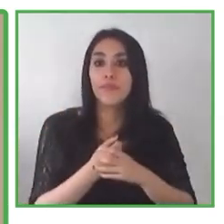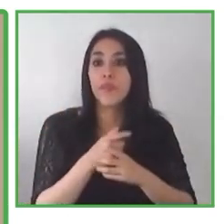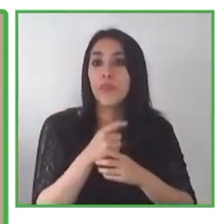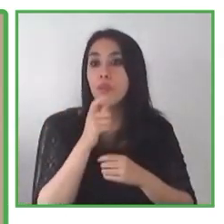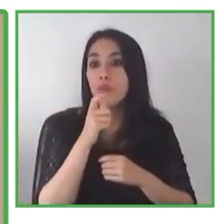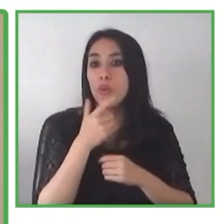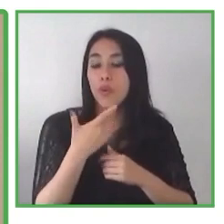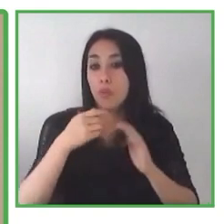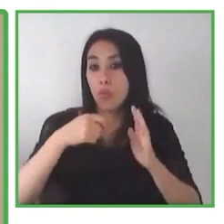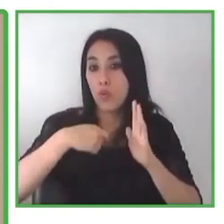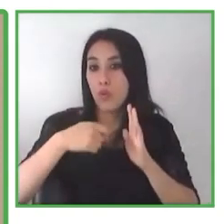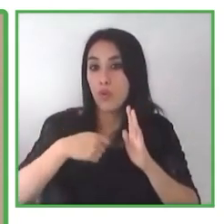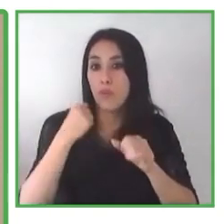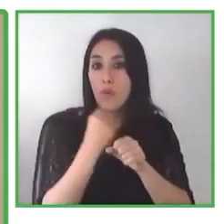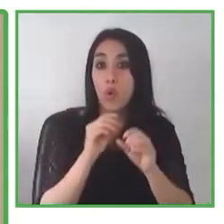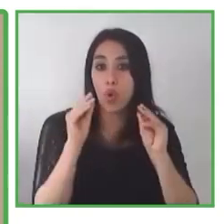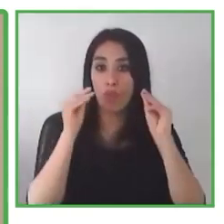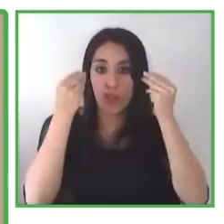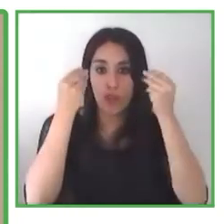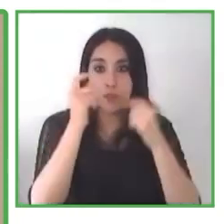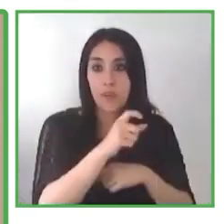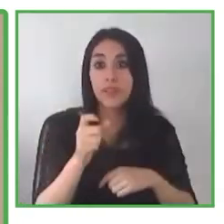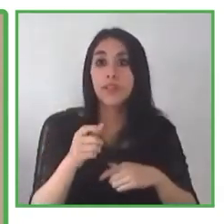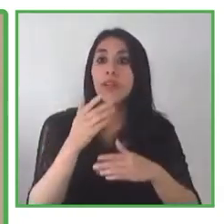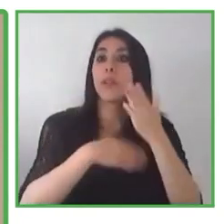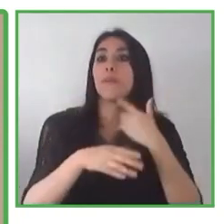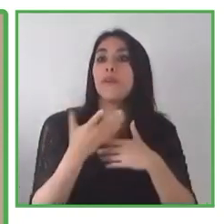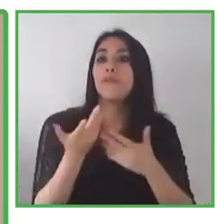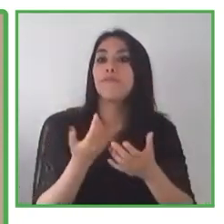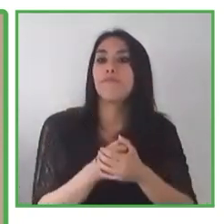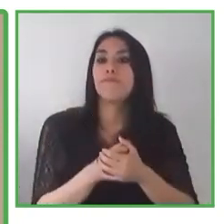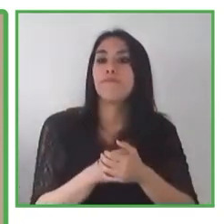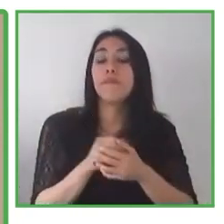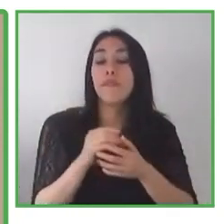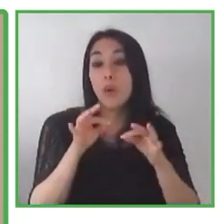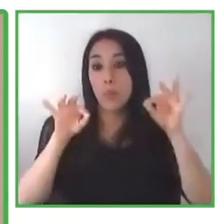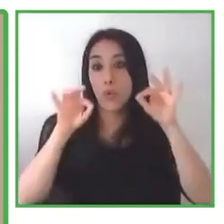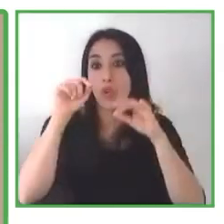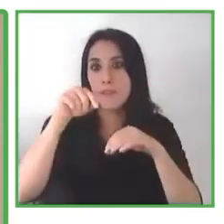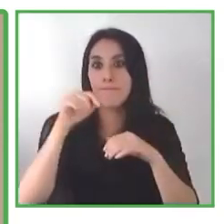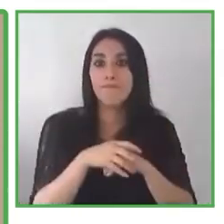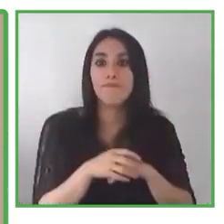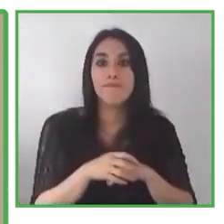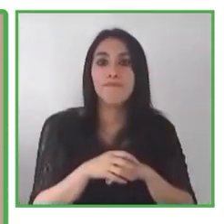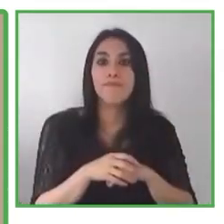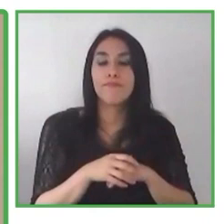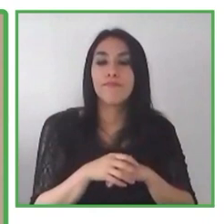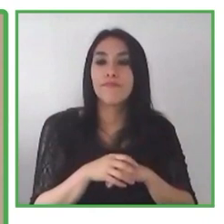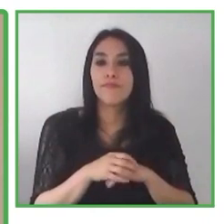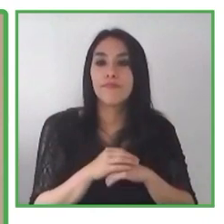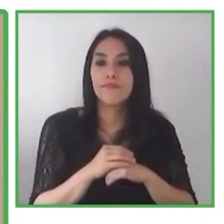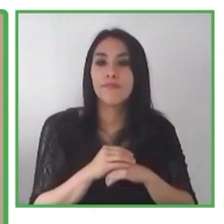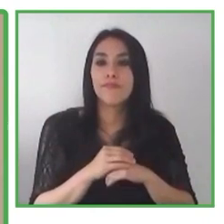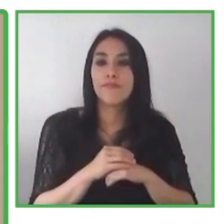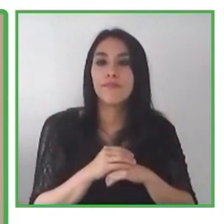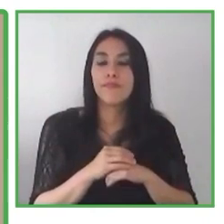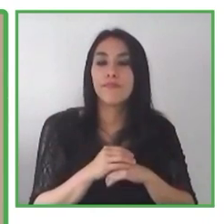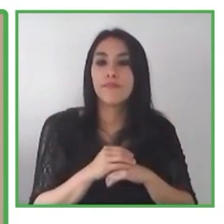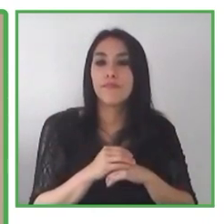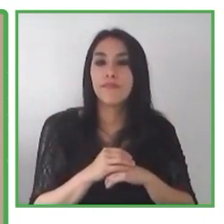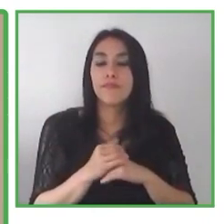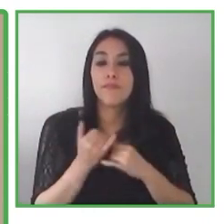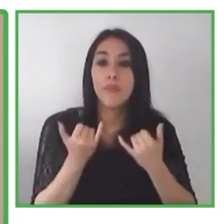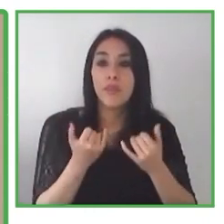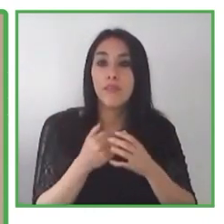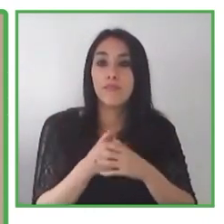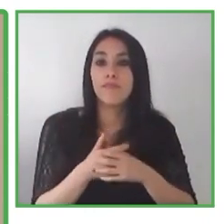has been implementing a project on young employment for people with disabilities on Argentina, Peru, and under